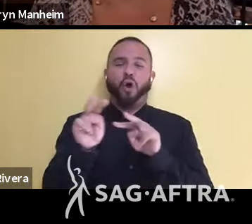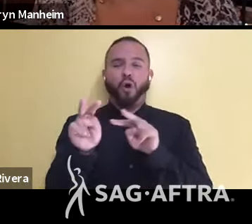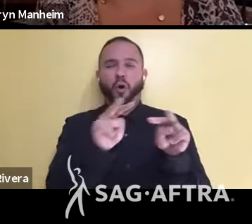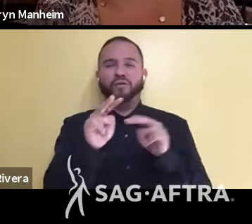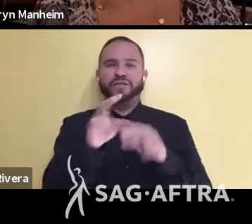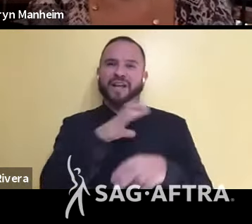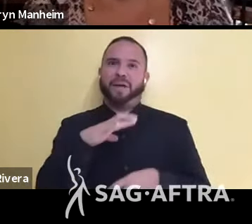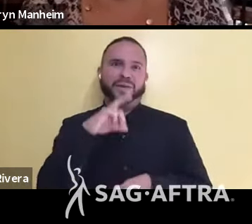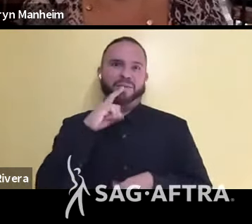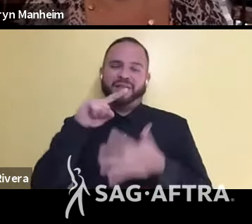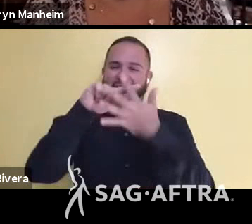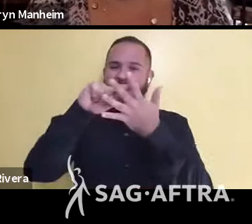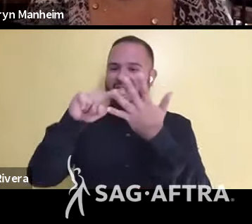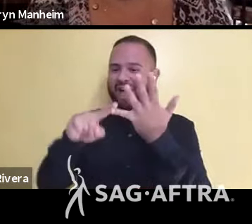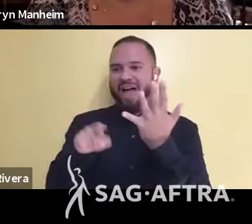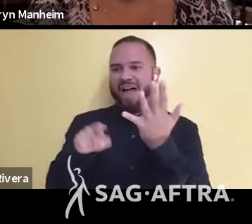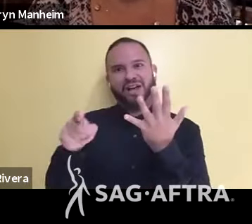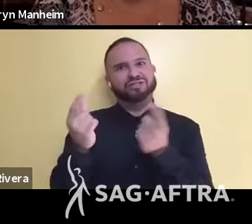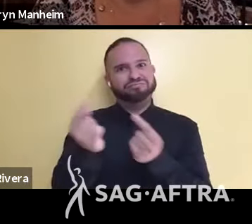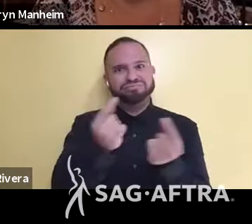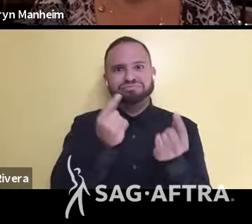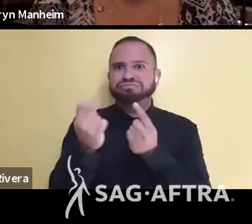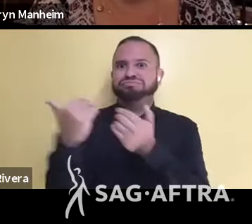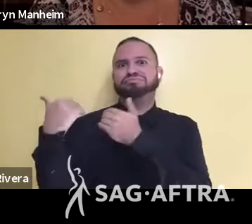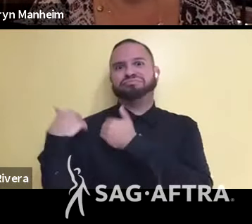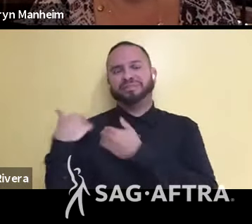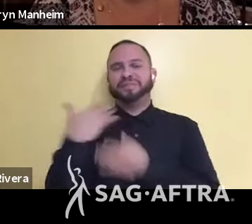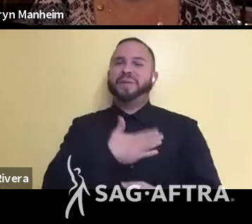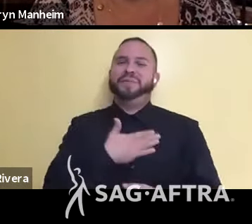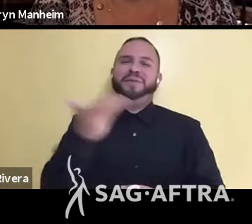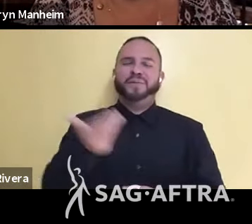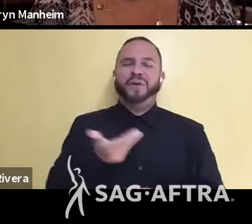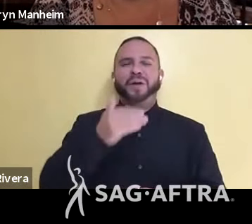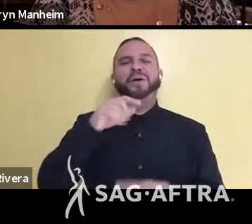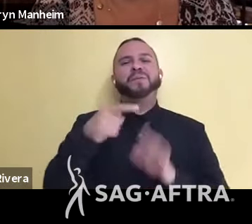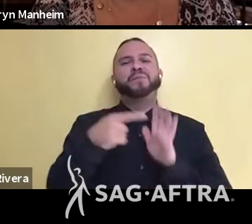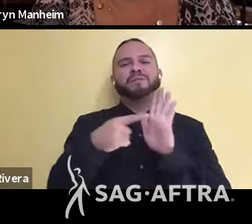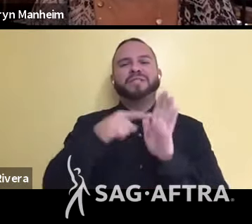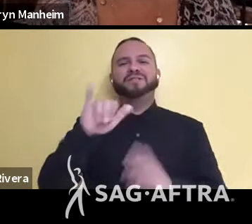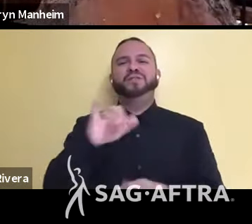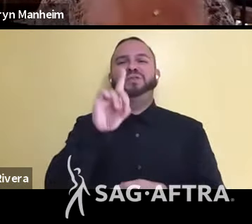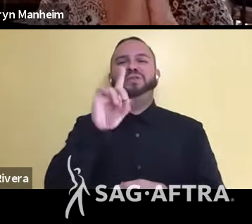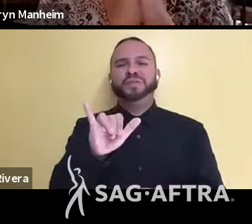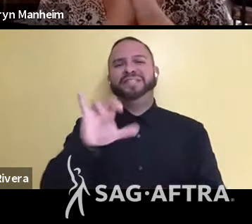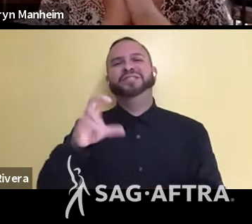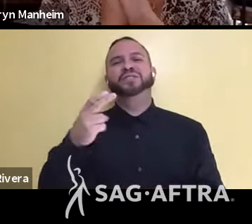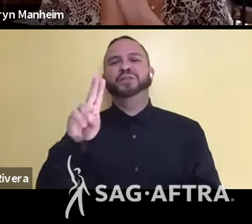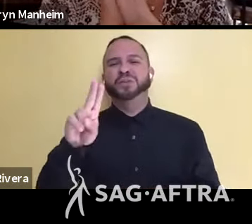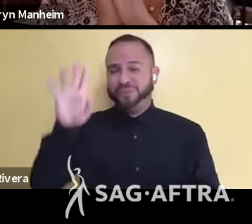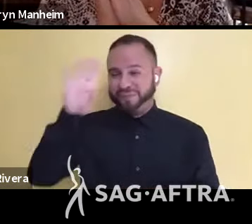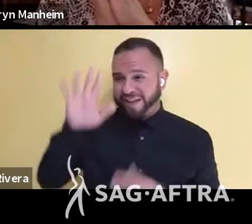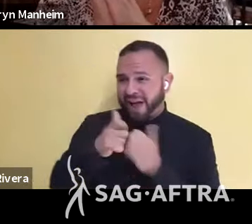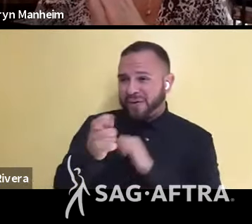she does. So please welcome Representative Judy Chu. Hello, how are you?